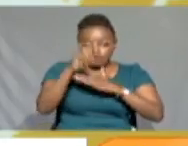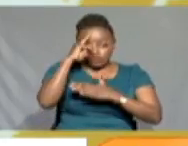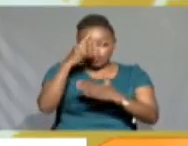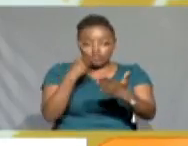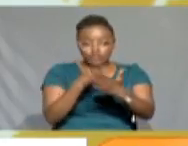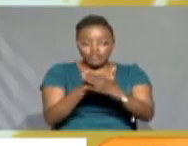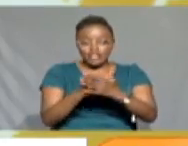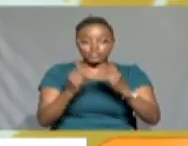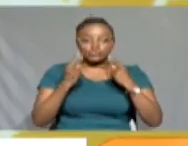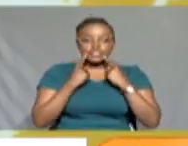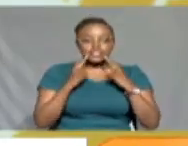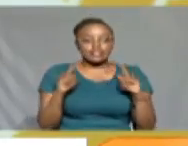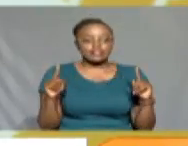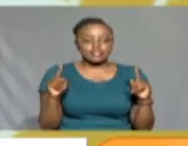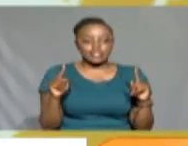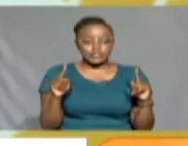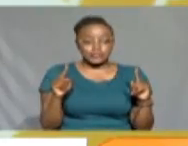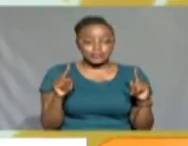financial declarations